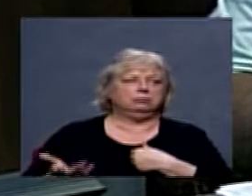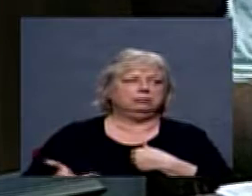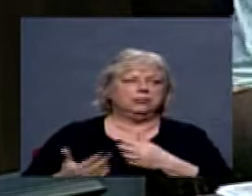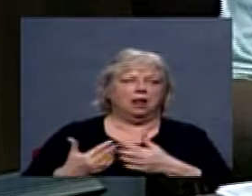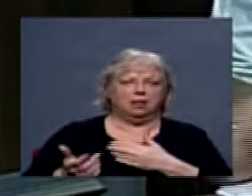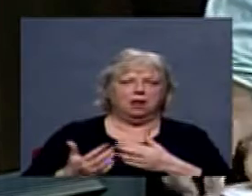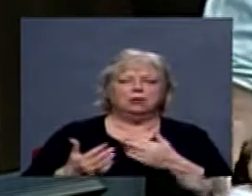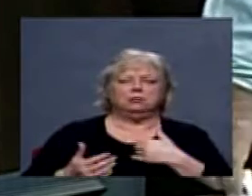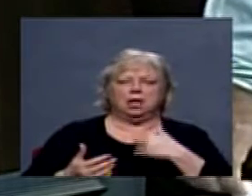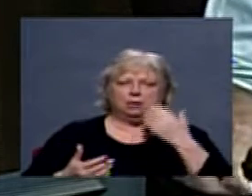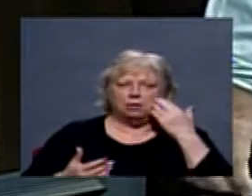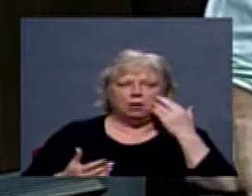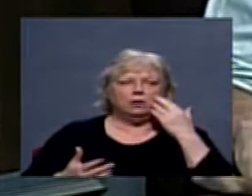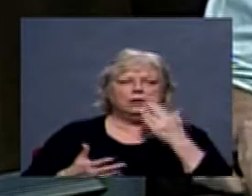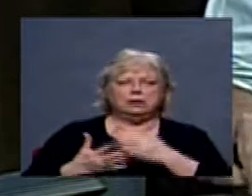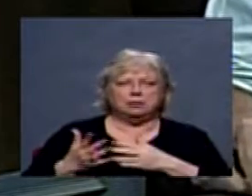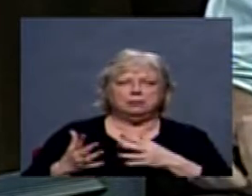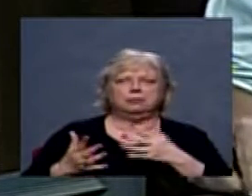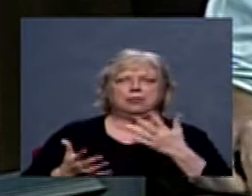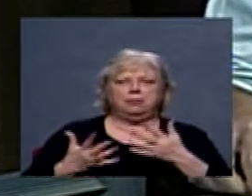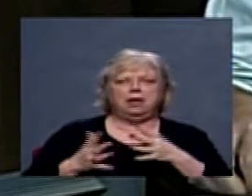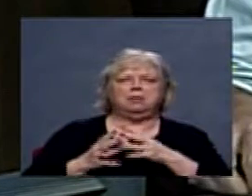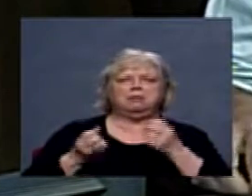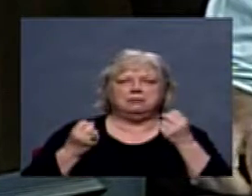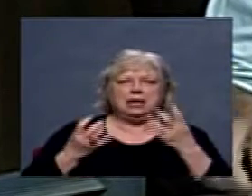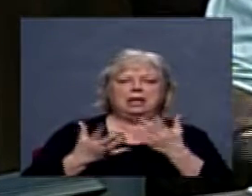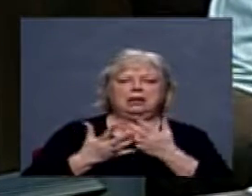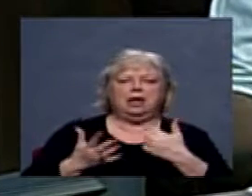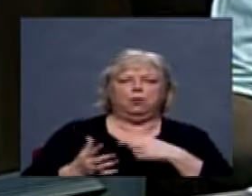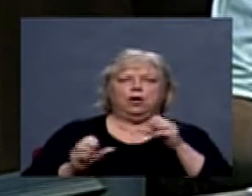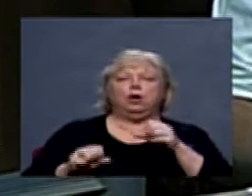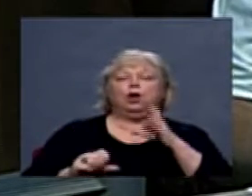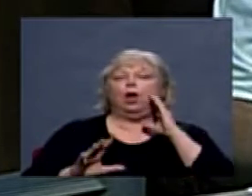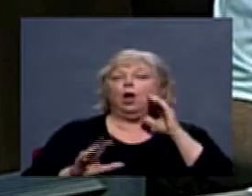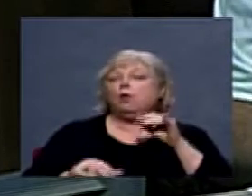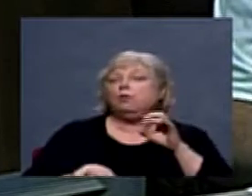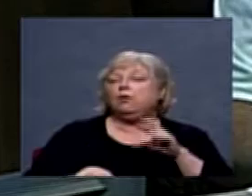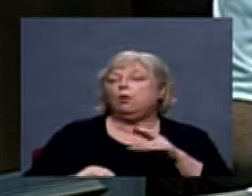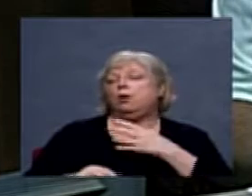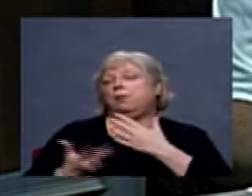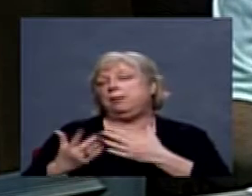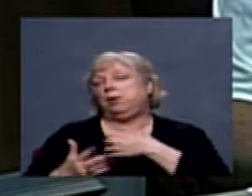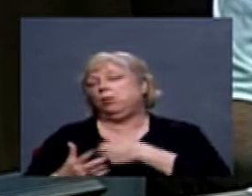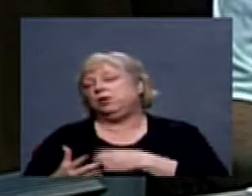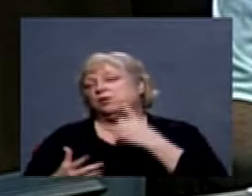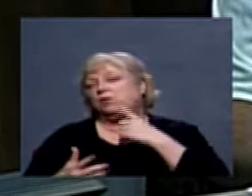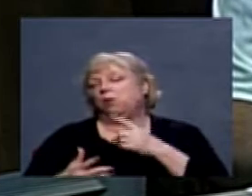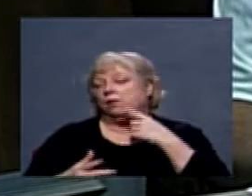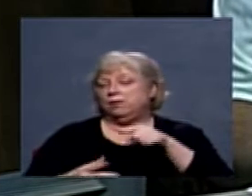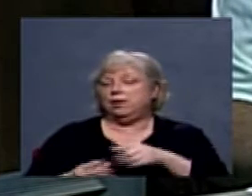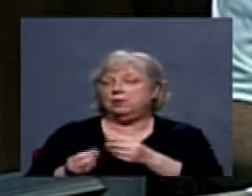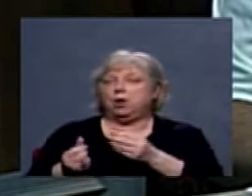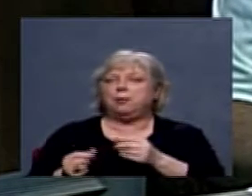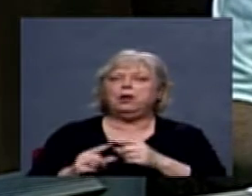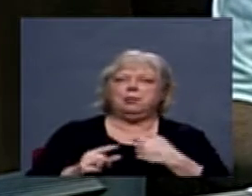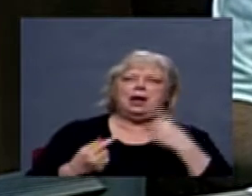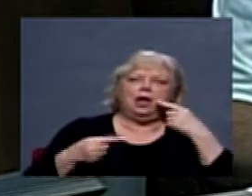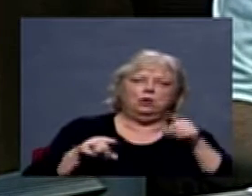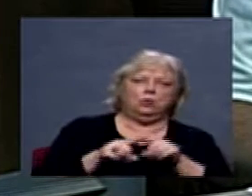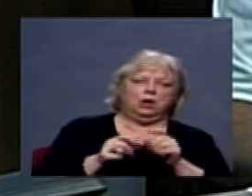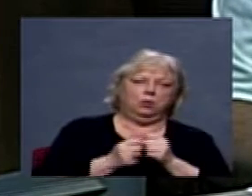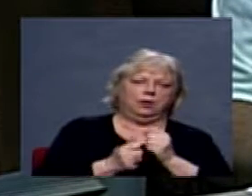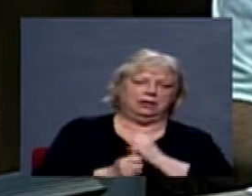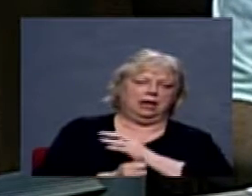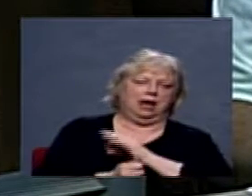although I know there was probably a lot of things that we could hope for and wish for this property, but I do agree with staff's